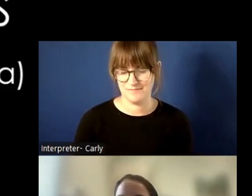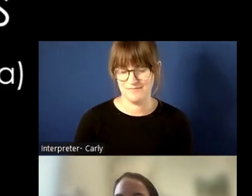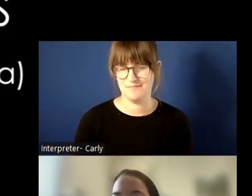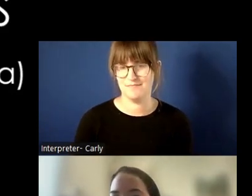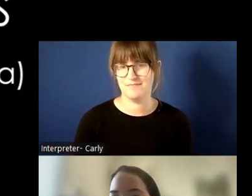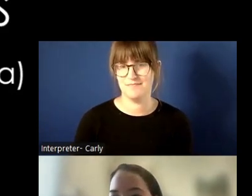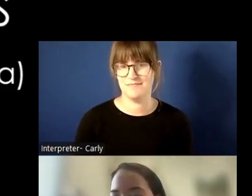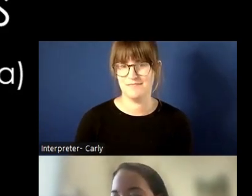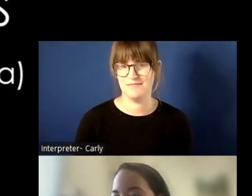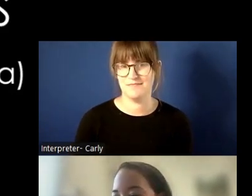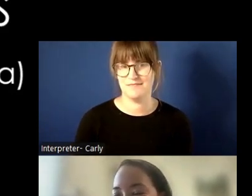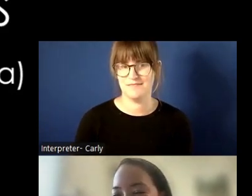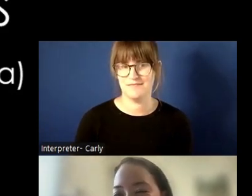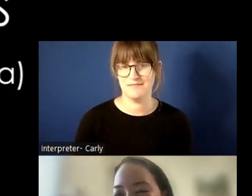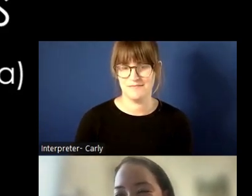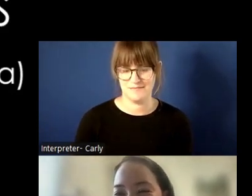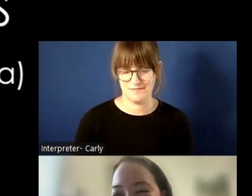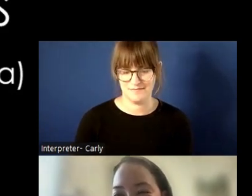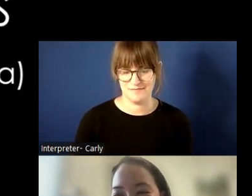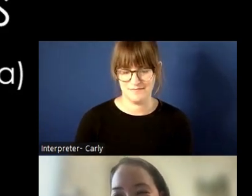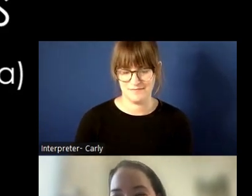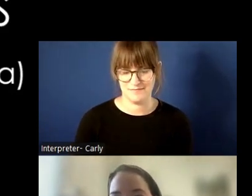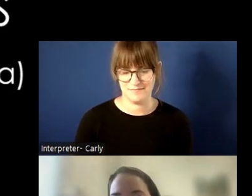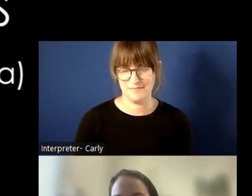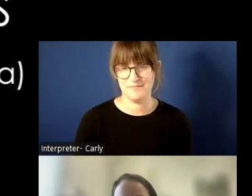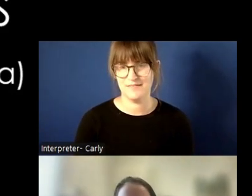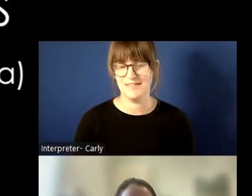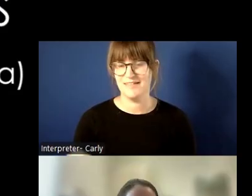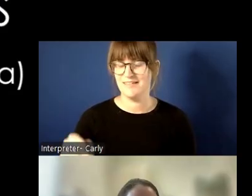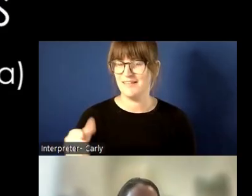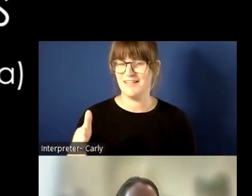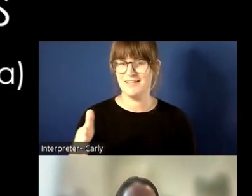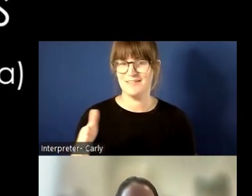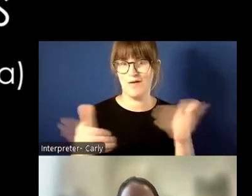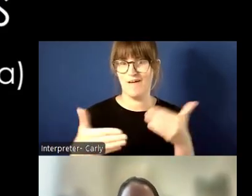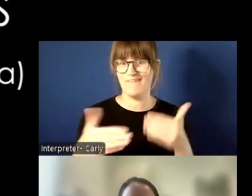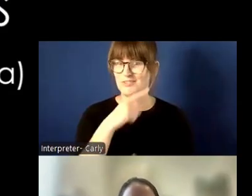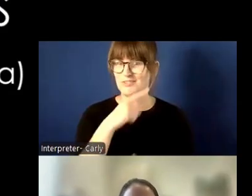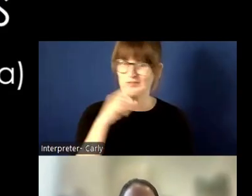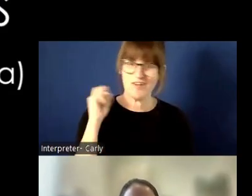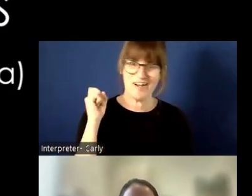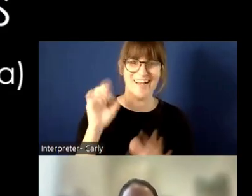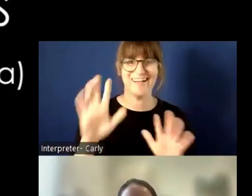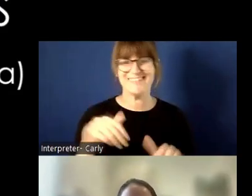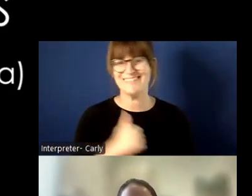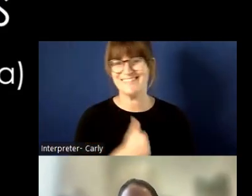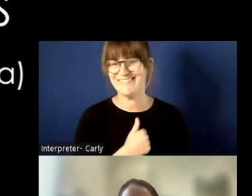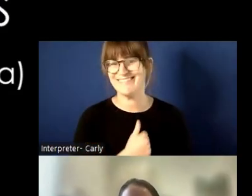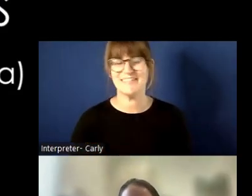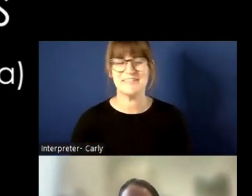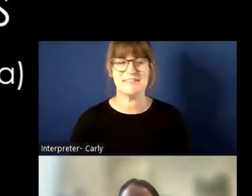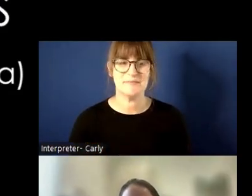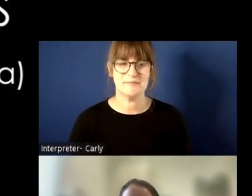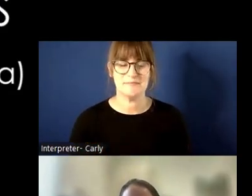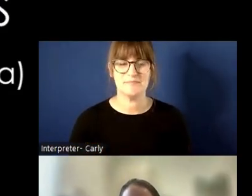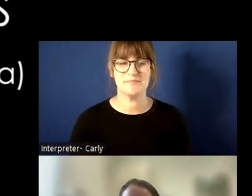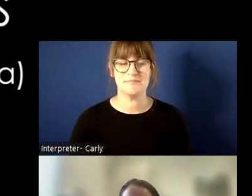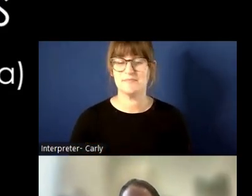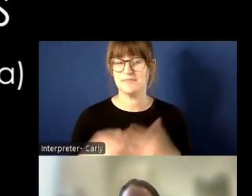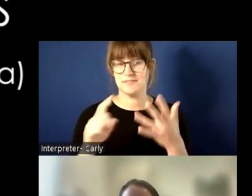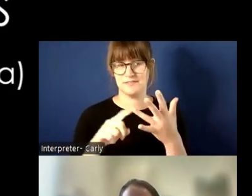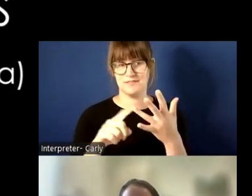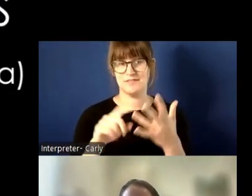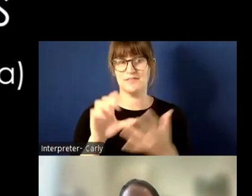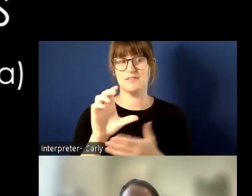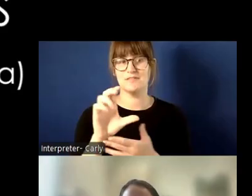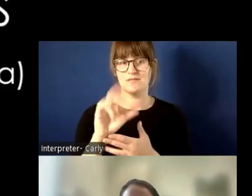The clinic office that I'm in right now just seems to be really dry today, which is why I'm getting the water. But cryosurgery, if it's used, it tends to